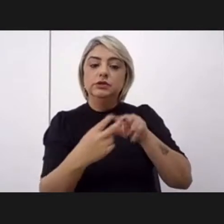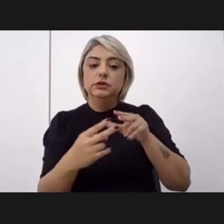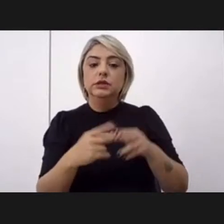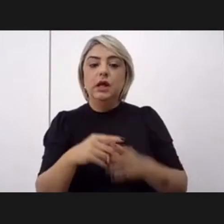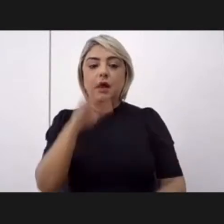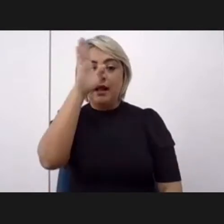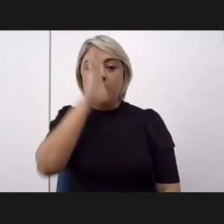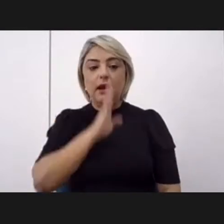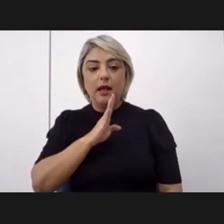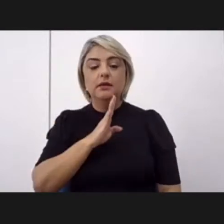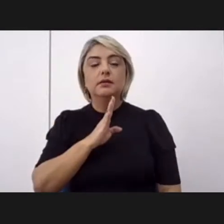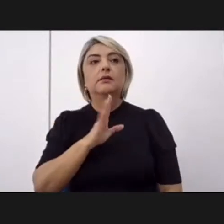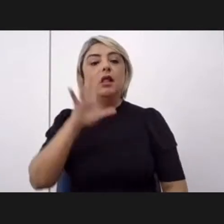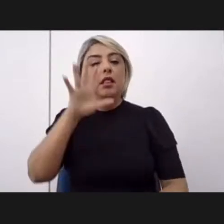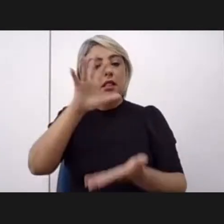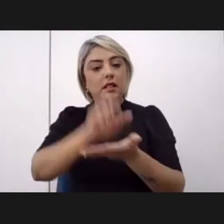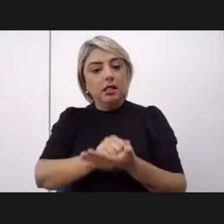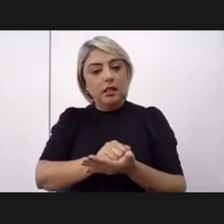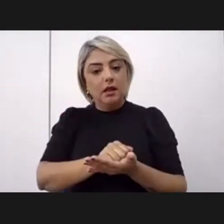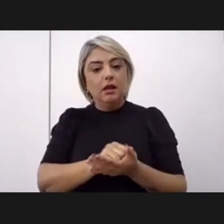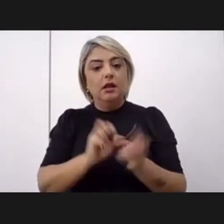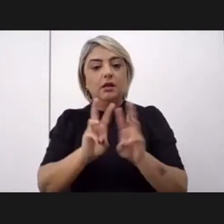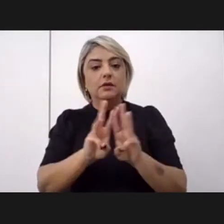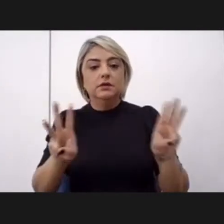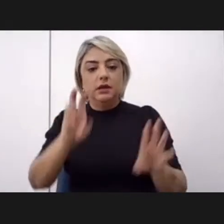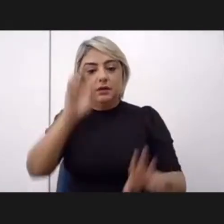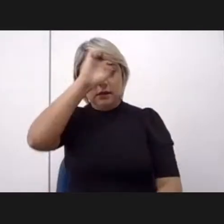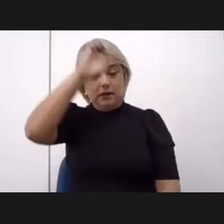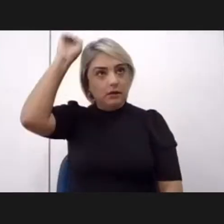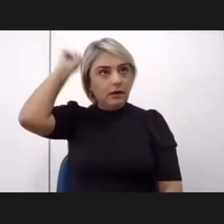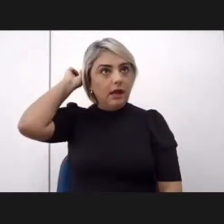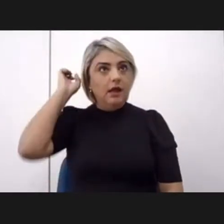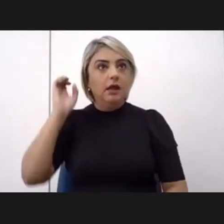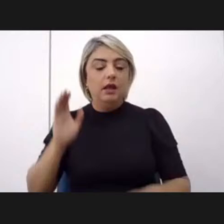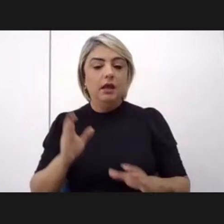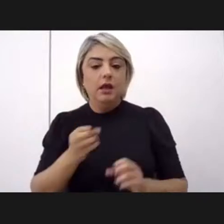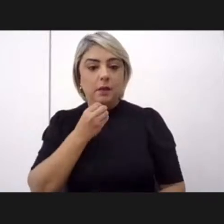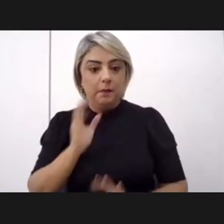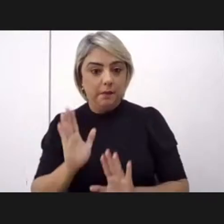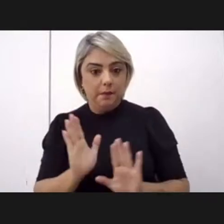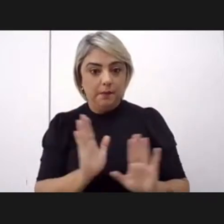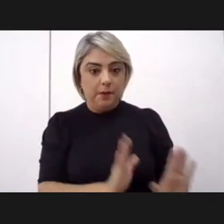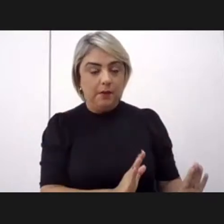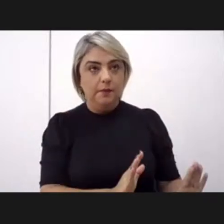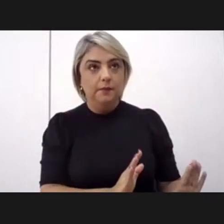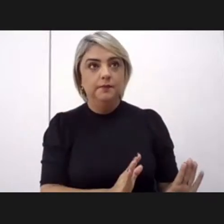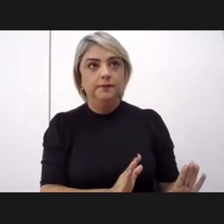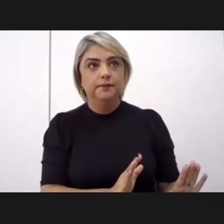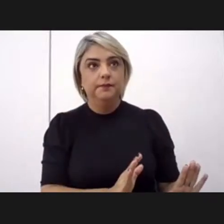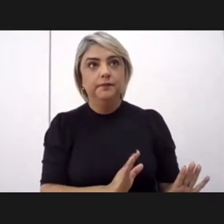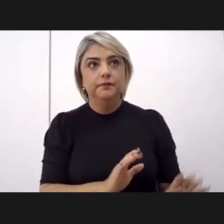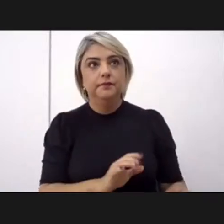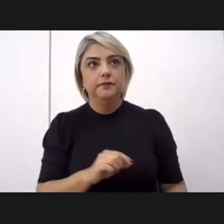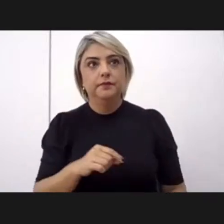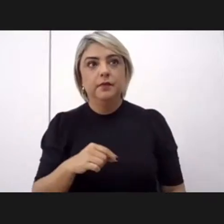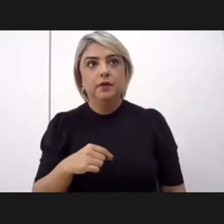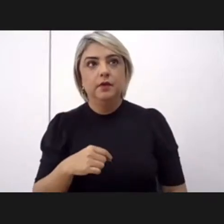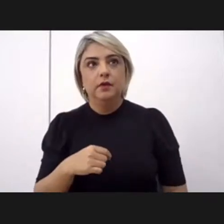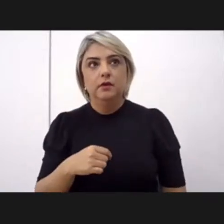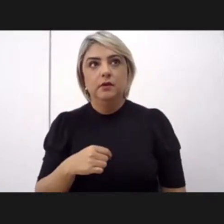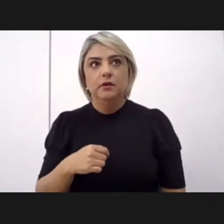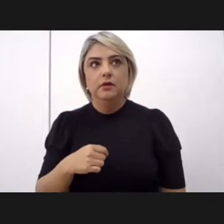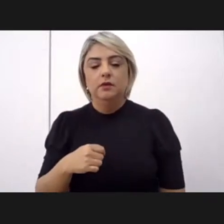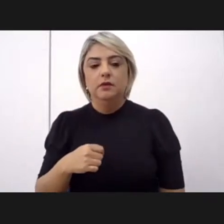ENAP website. So we are going to have with us today Professor Ève Fouilleux, who is researcher